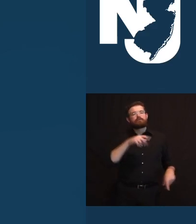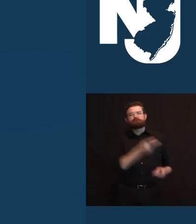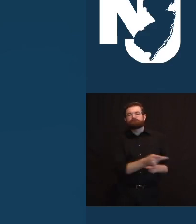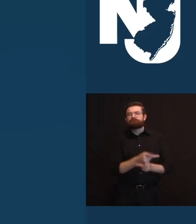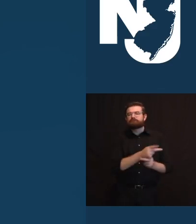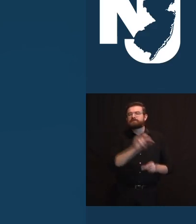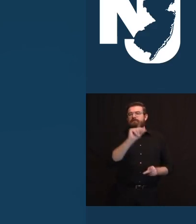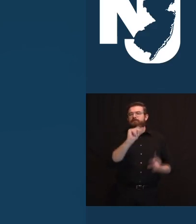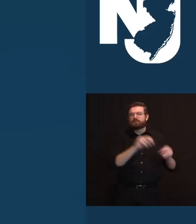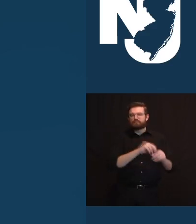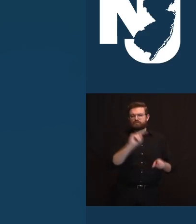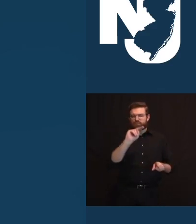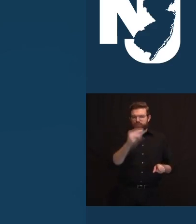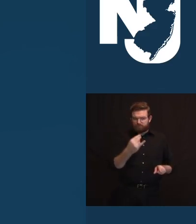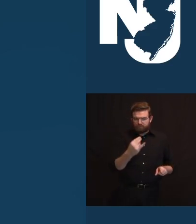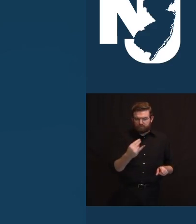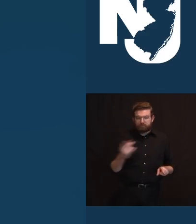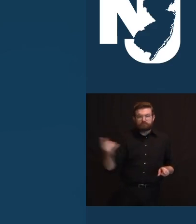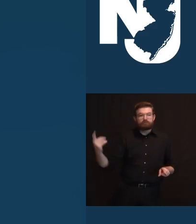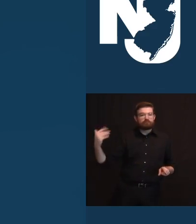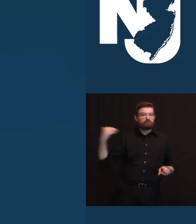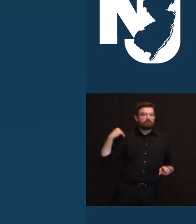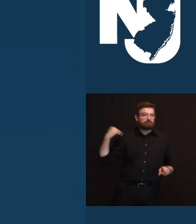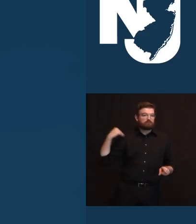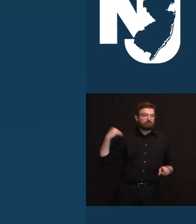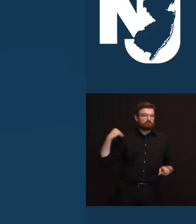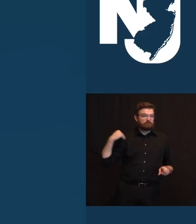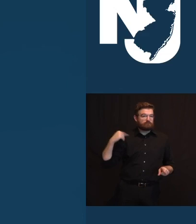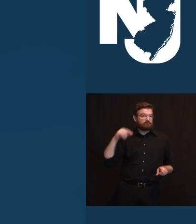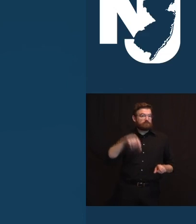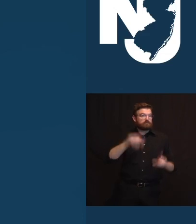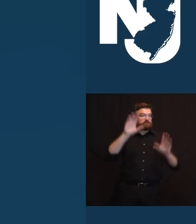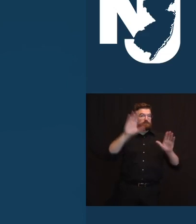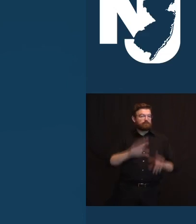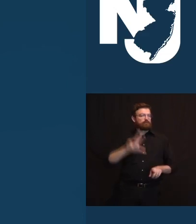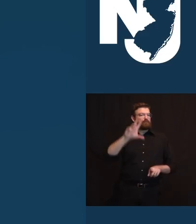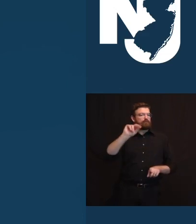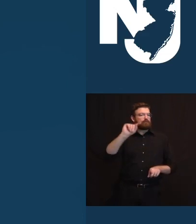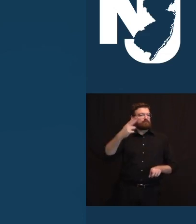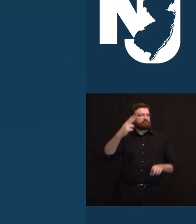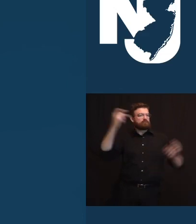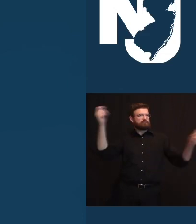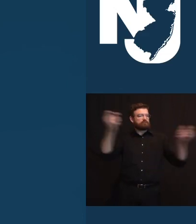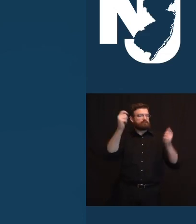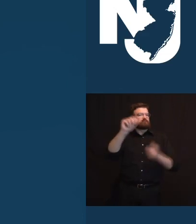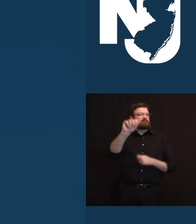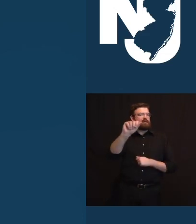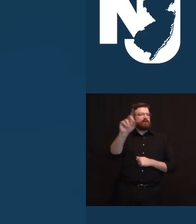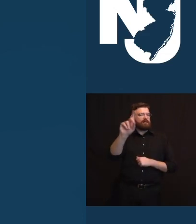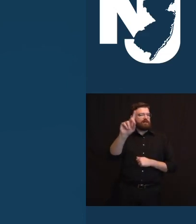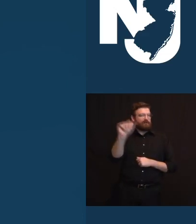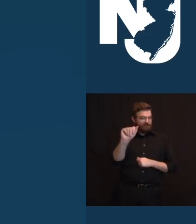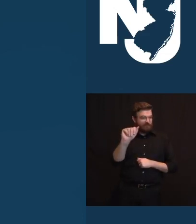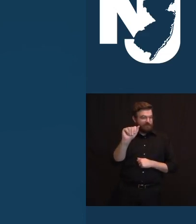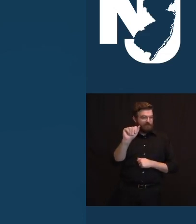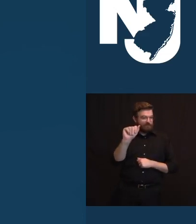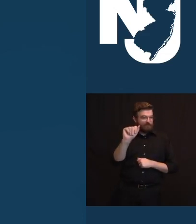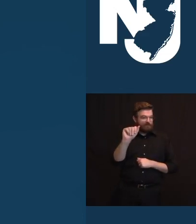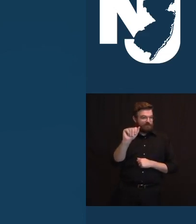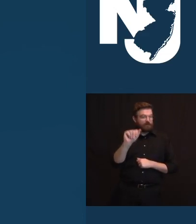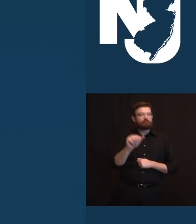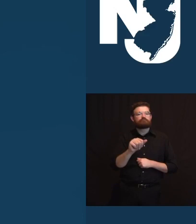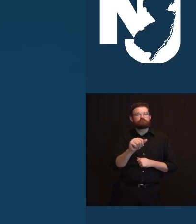Bush's signing of the Americans with Disabilities Act, an extraordinary step forward for our country. So God bless you, Mark. So 3